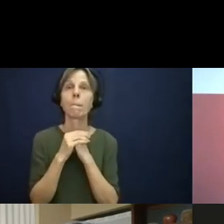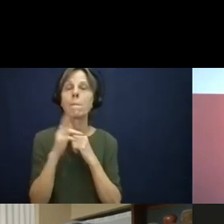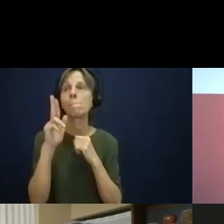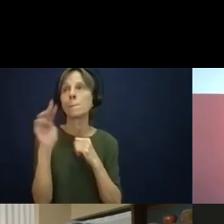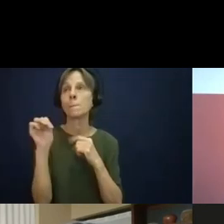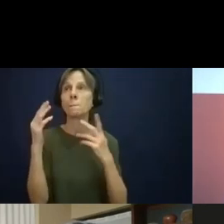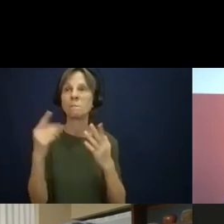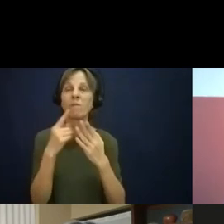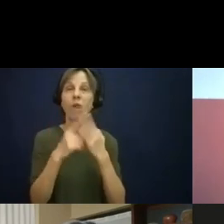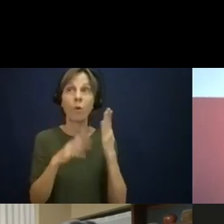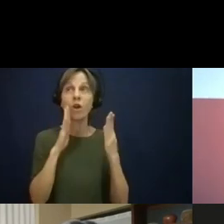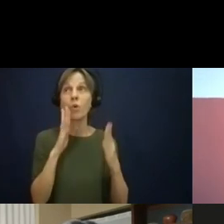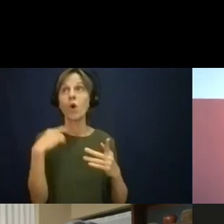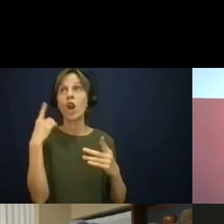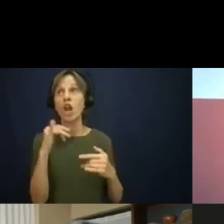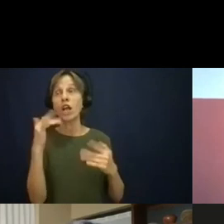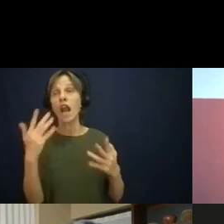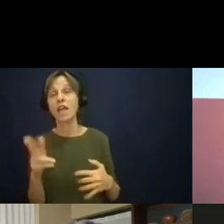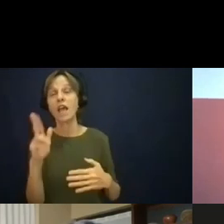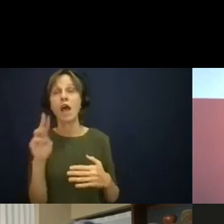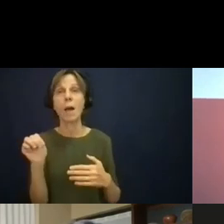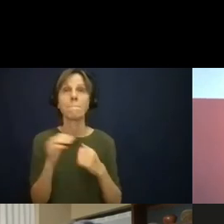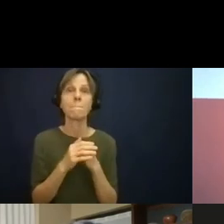What it would look like?